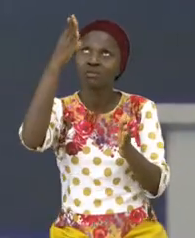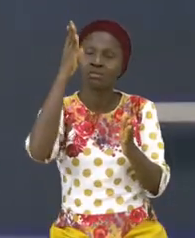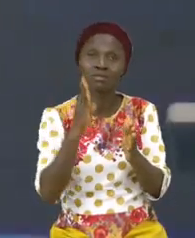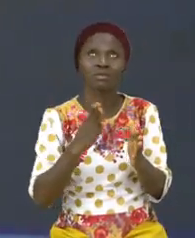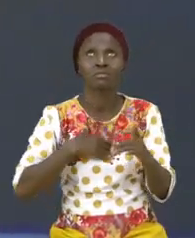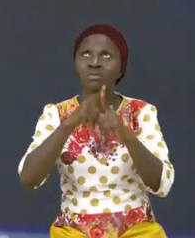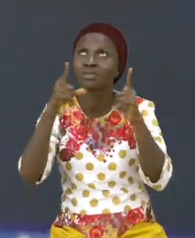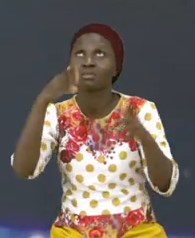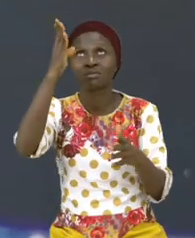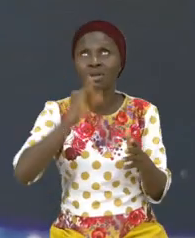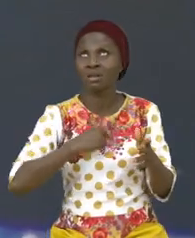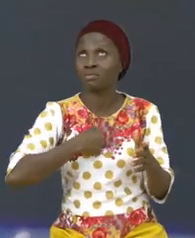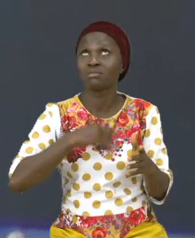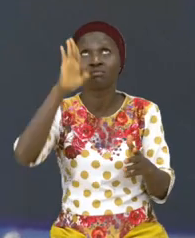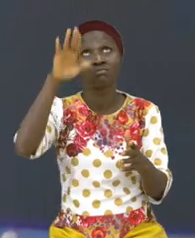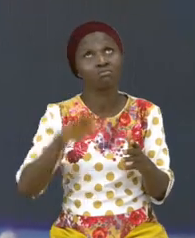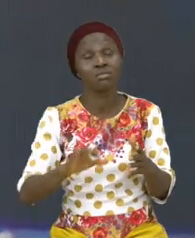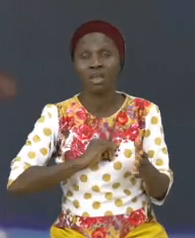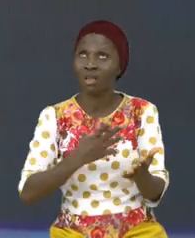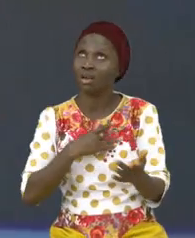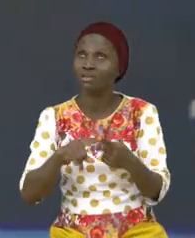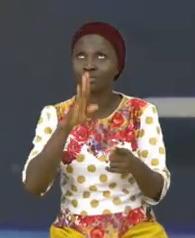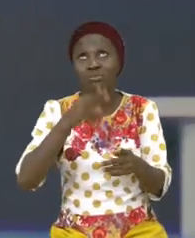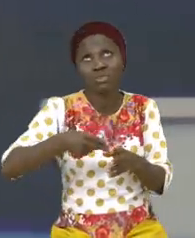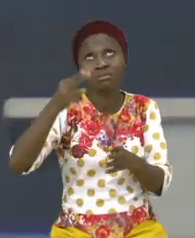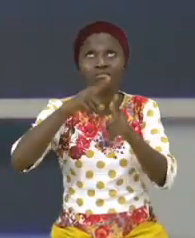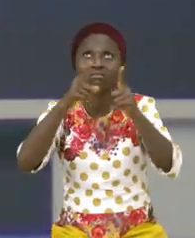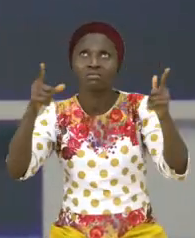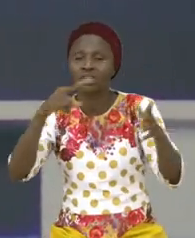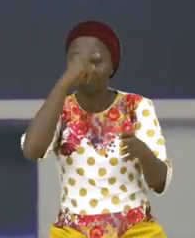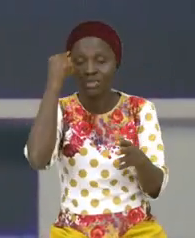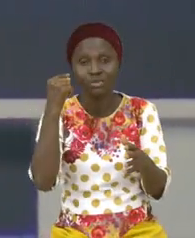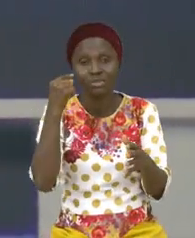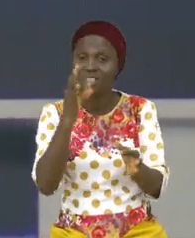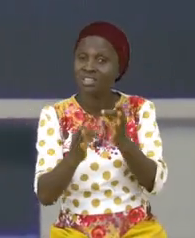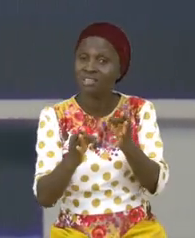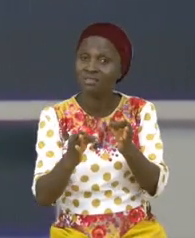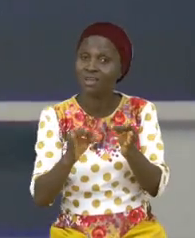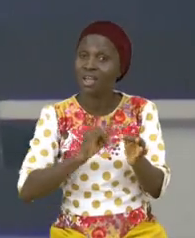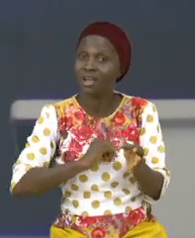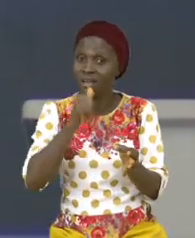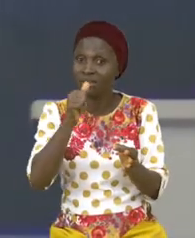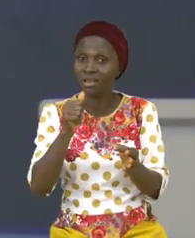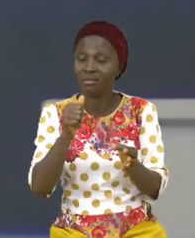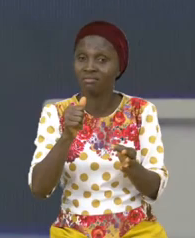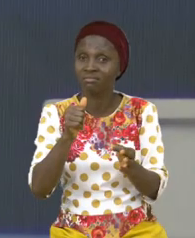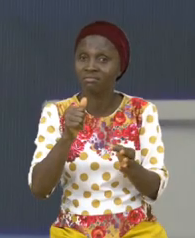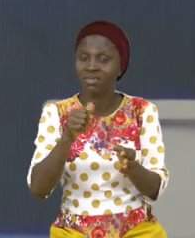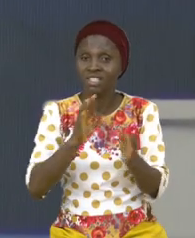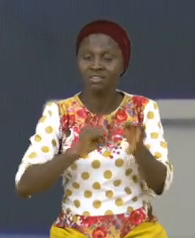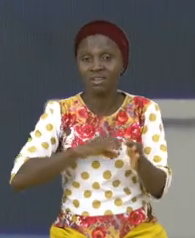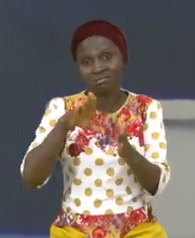God. I'm your child. I want to be great, because if I am deficient, if I am